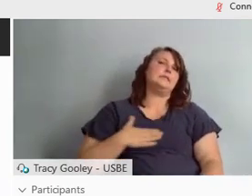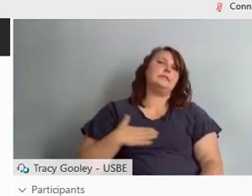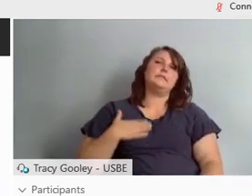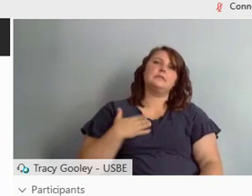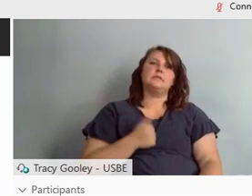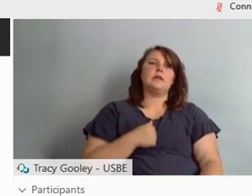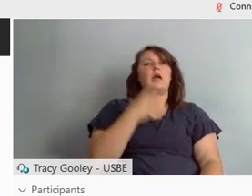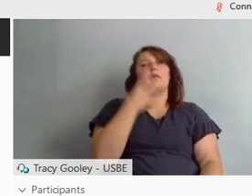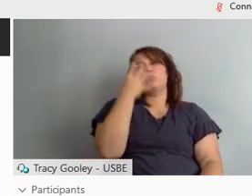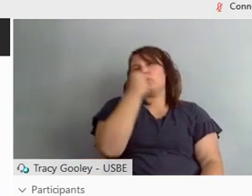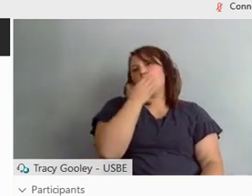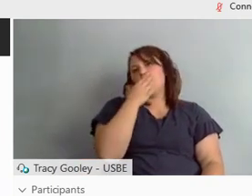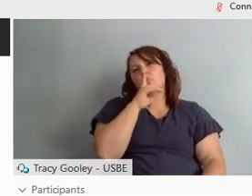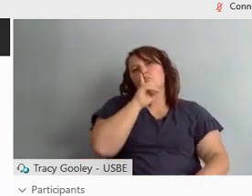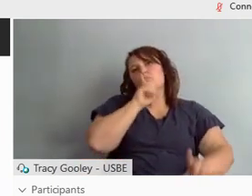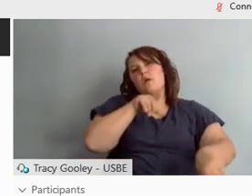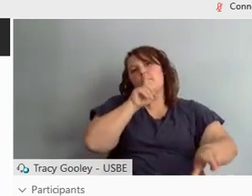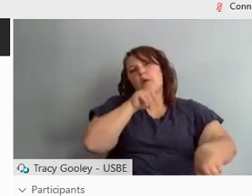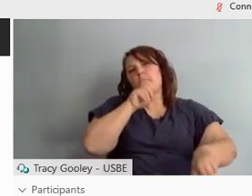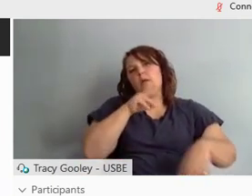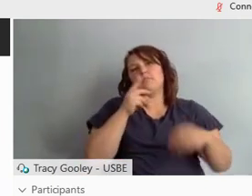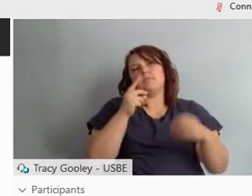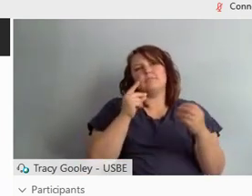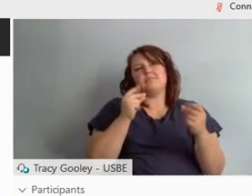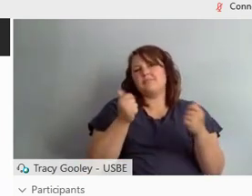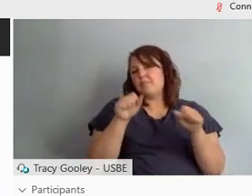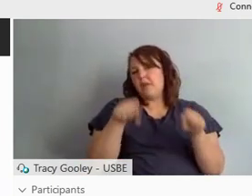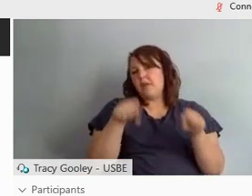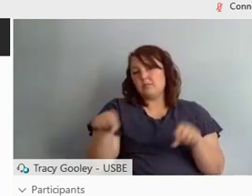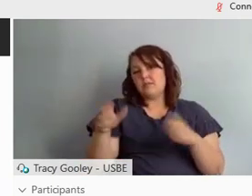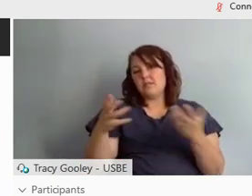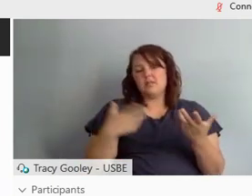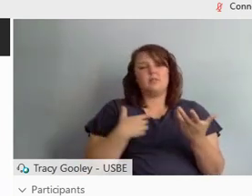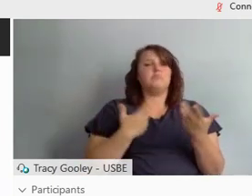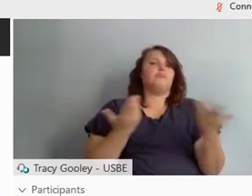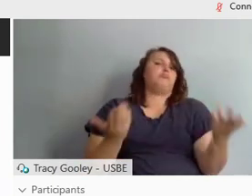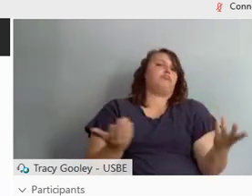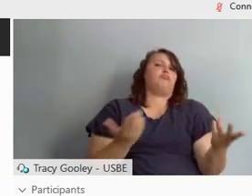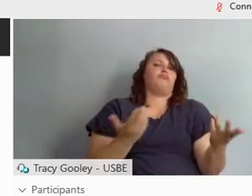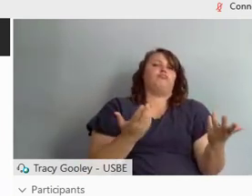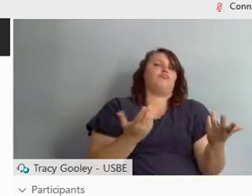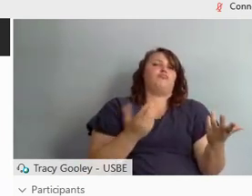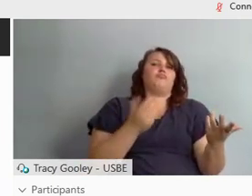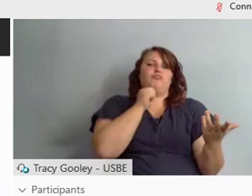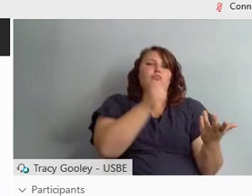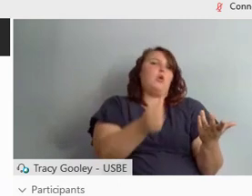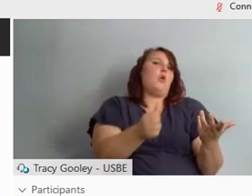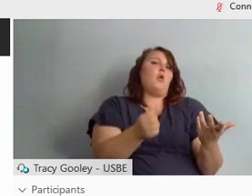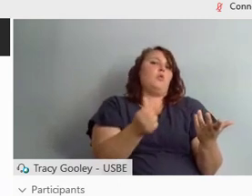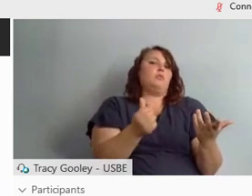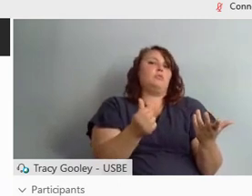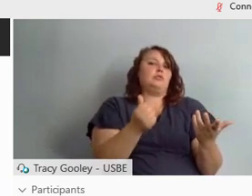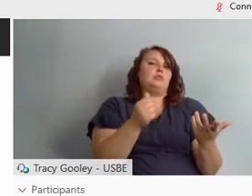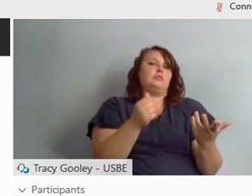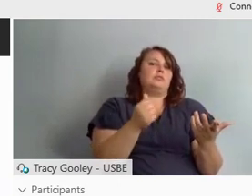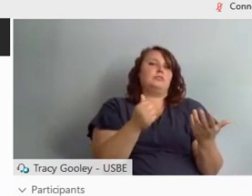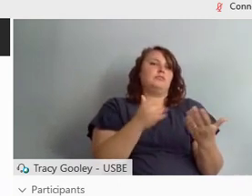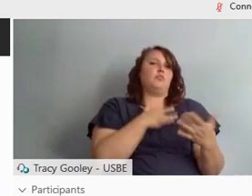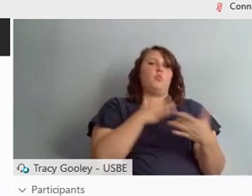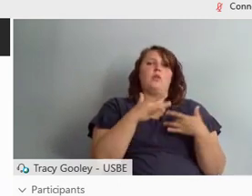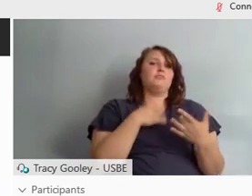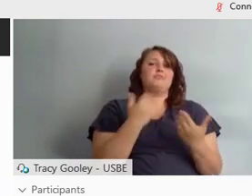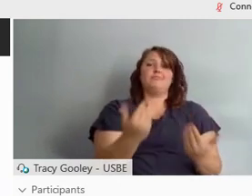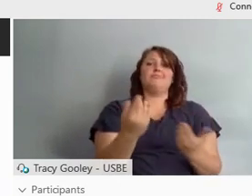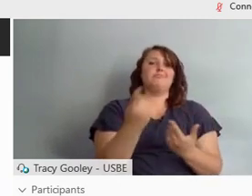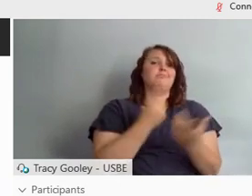I am pretty good at responding as quickly as possible, and don't hesitate to ask questions.